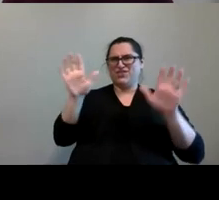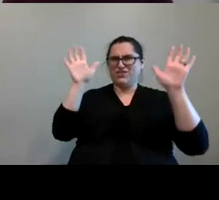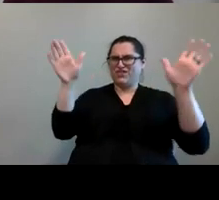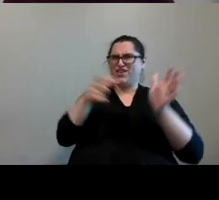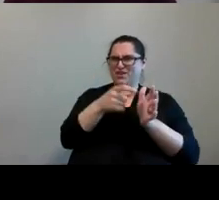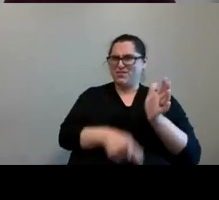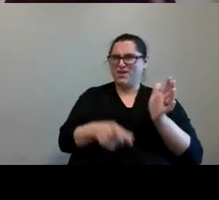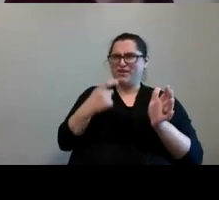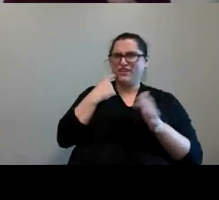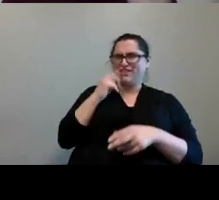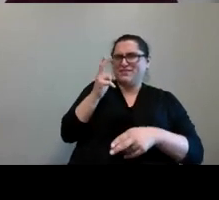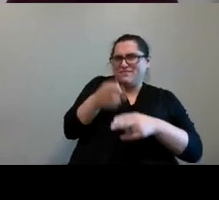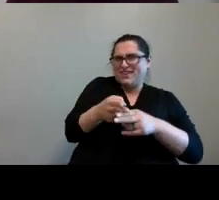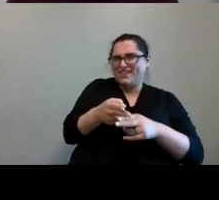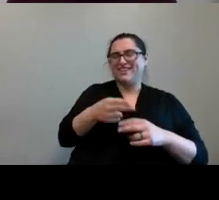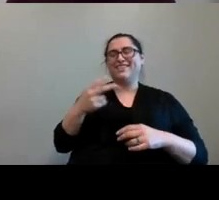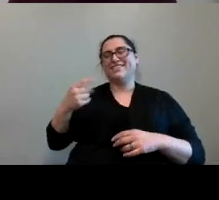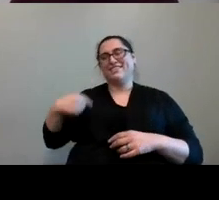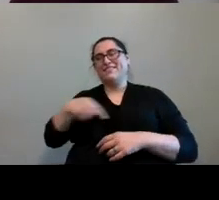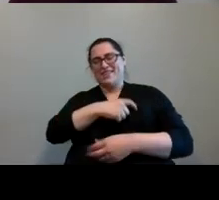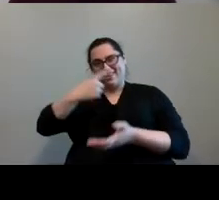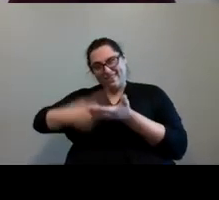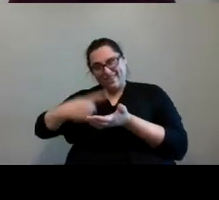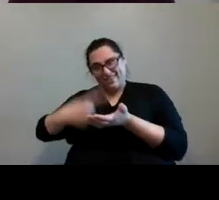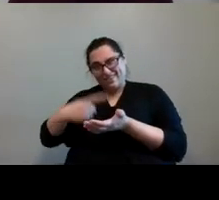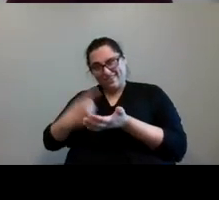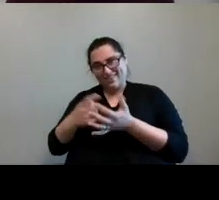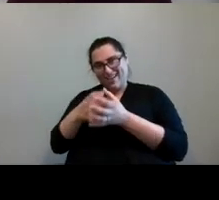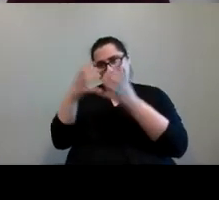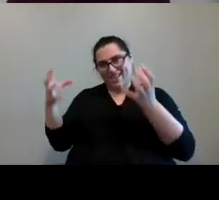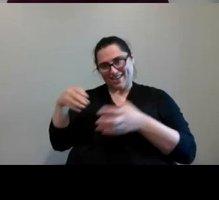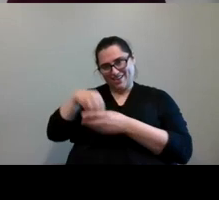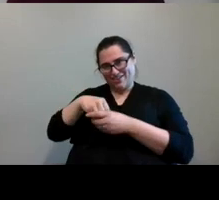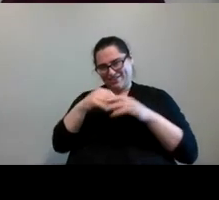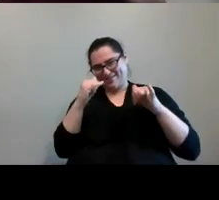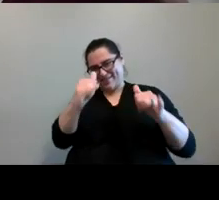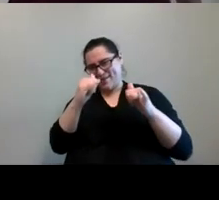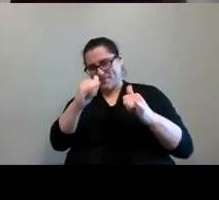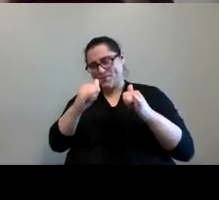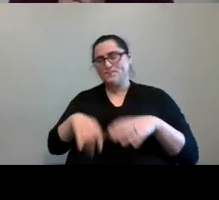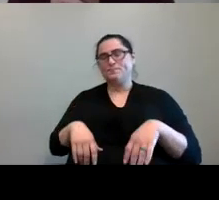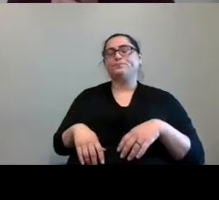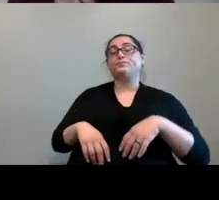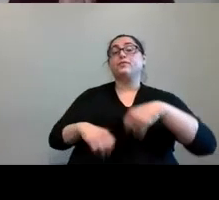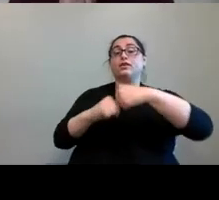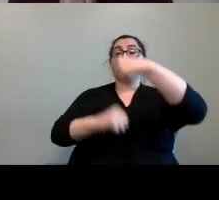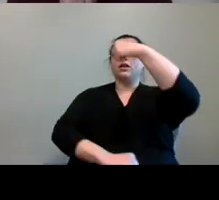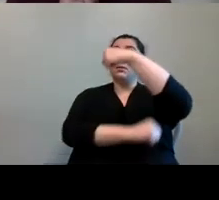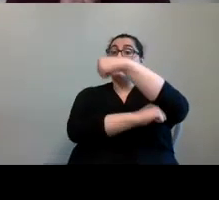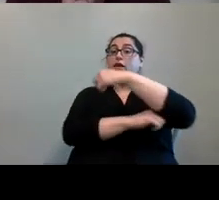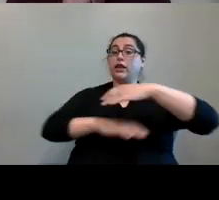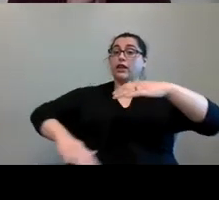So we've also discussed this quite a bit internally. yeah, so fundamentally,